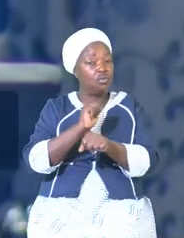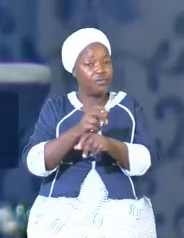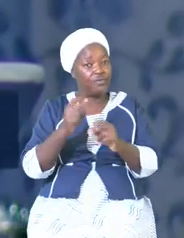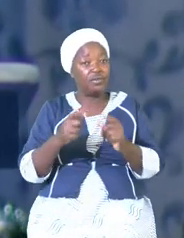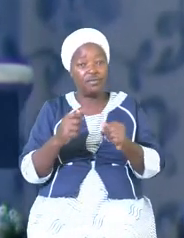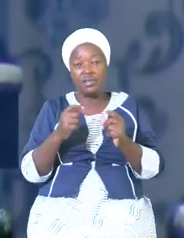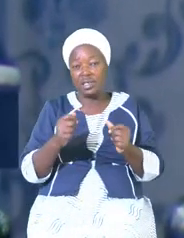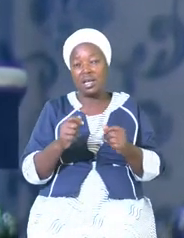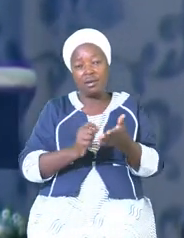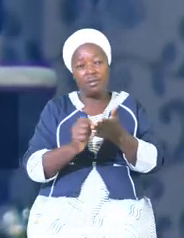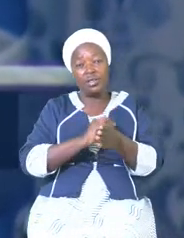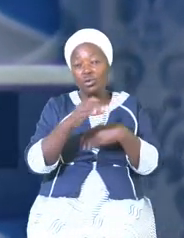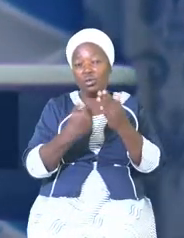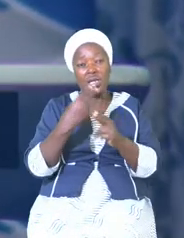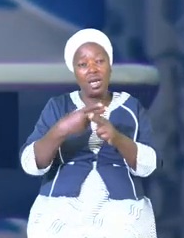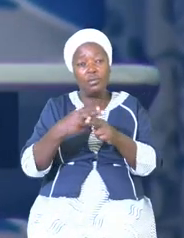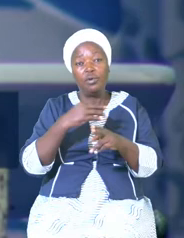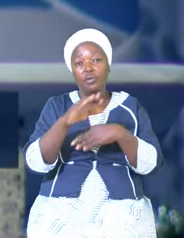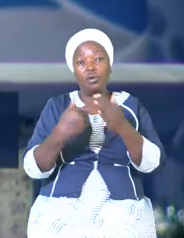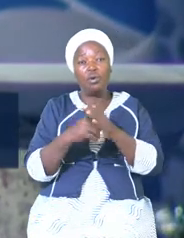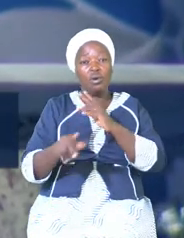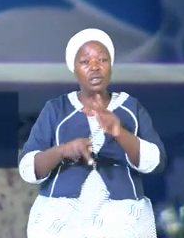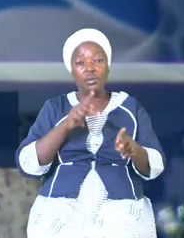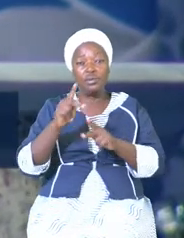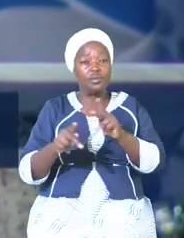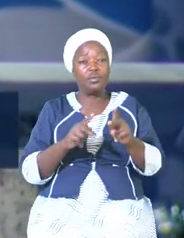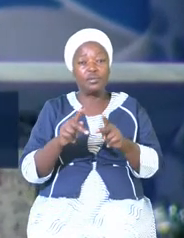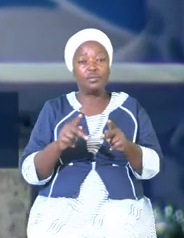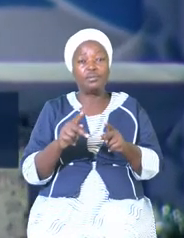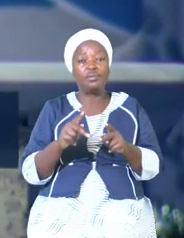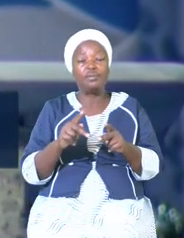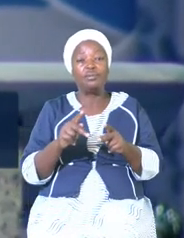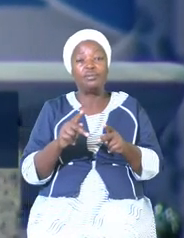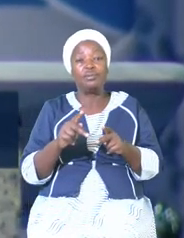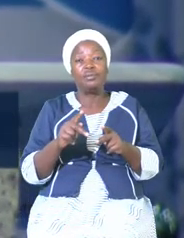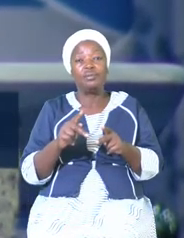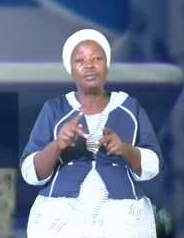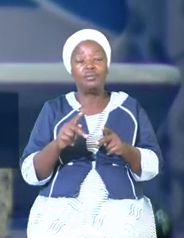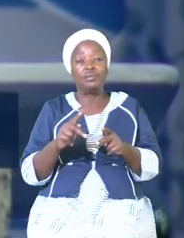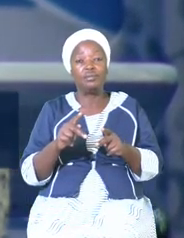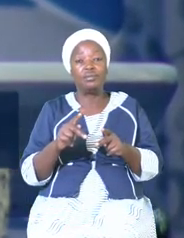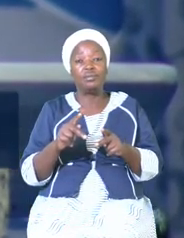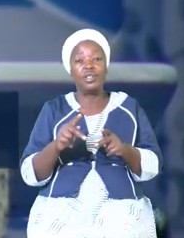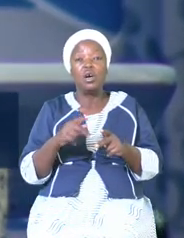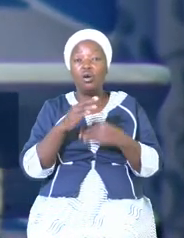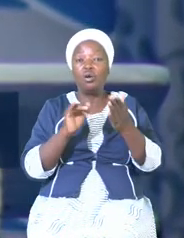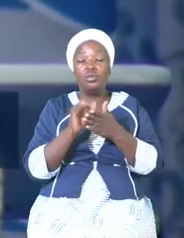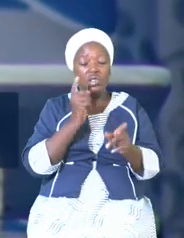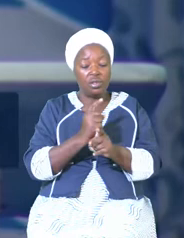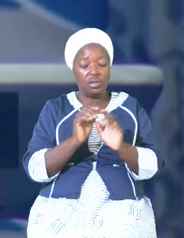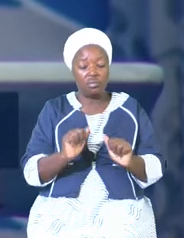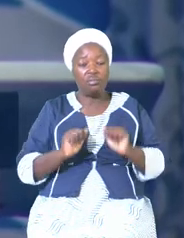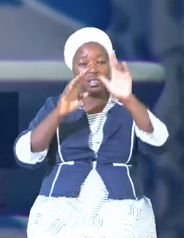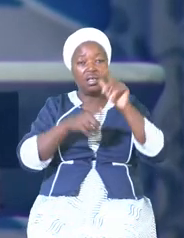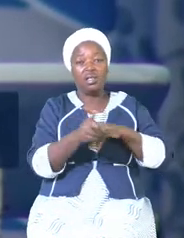the names of all the converts, those who stood up and prayed with